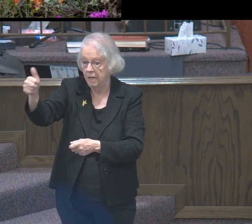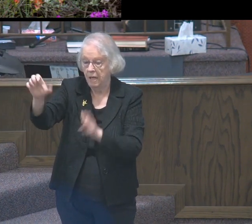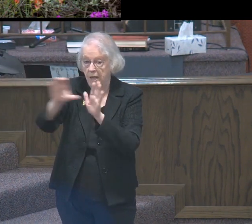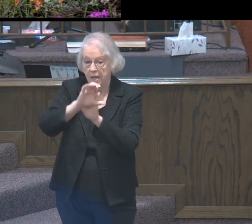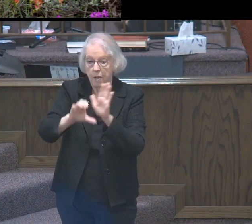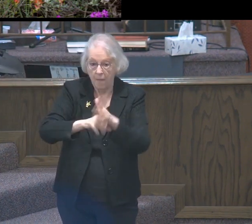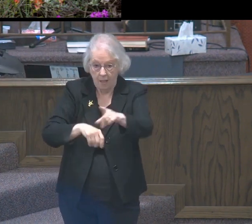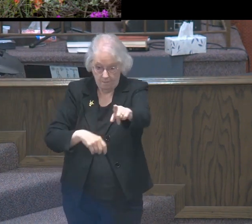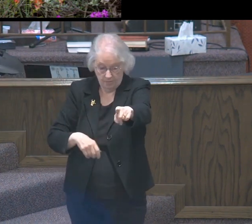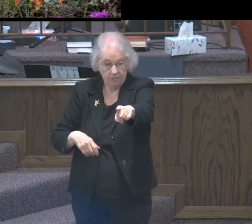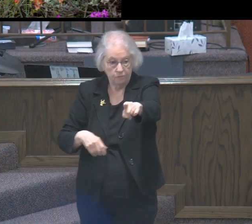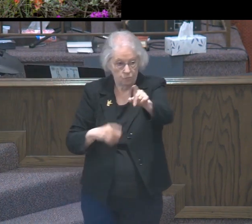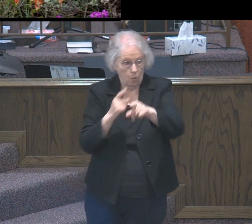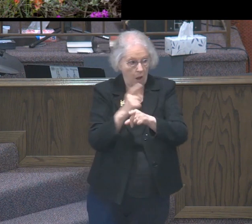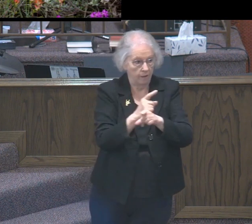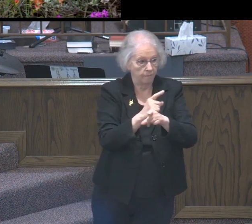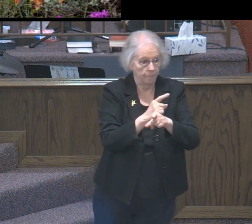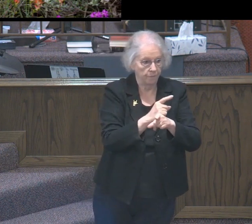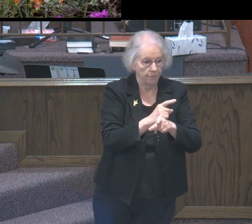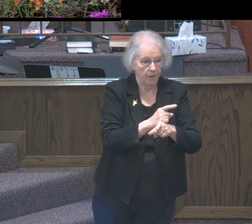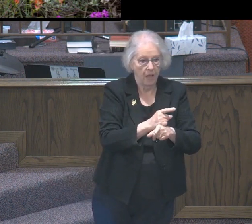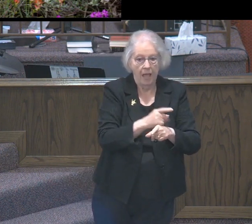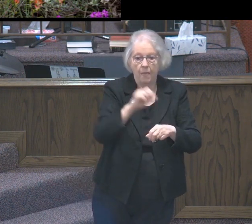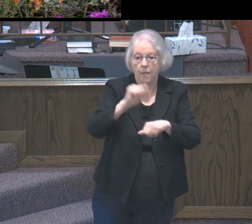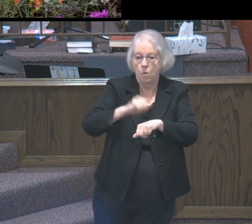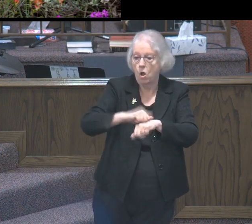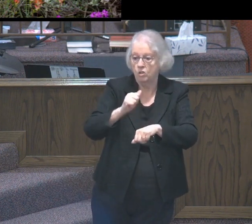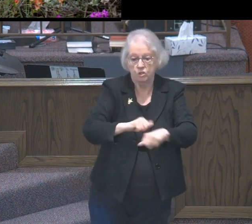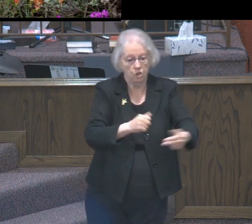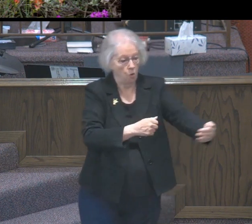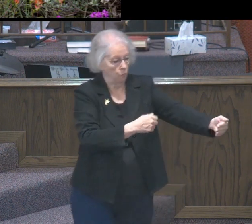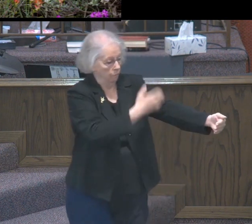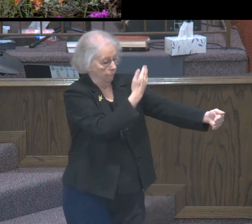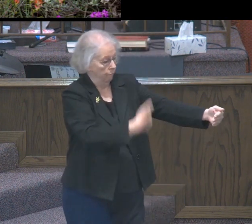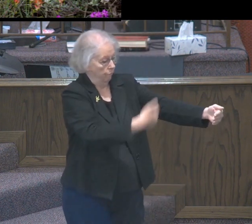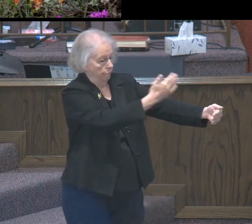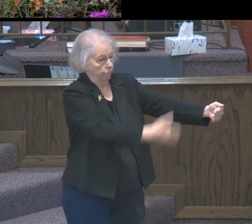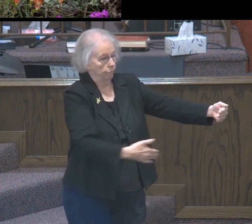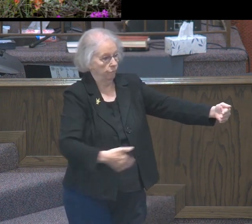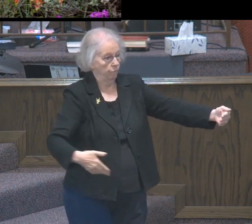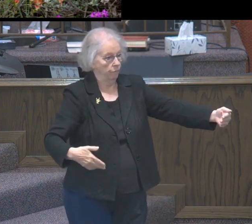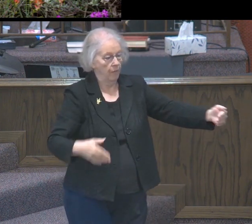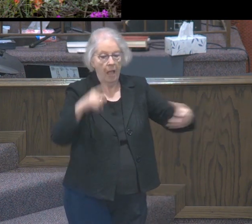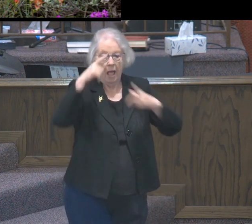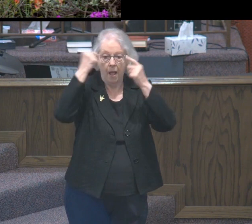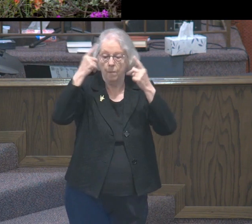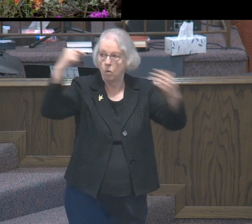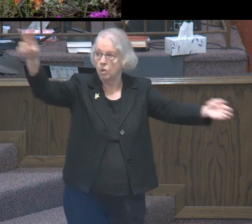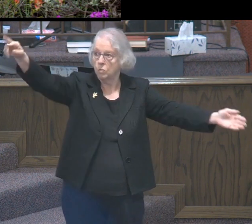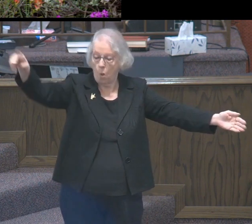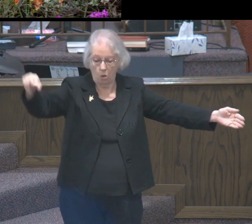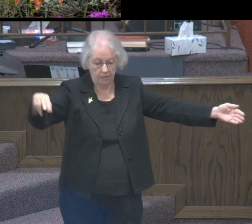And so they're probably reasonable, quote unquote, reasonable thoughts, because that's just what